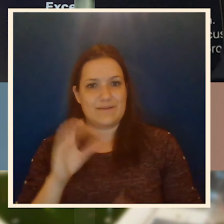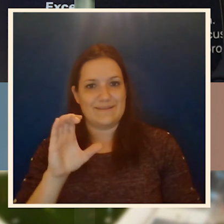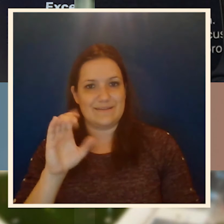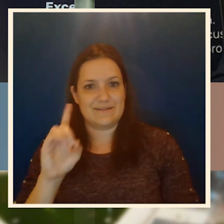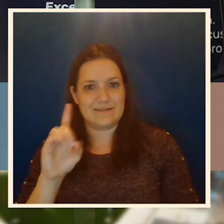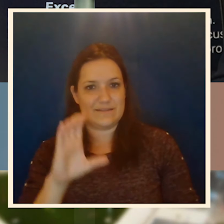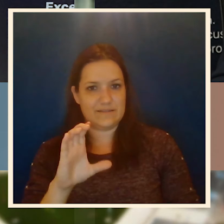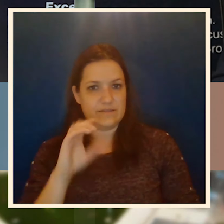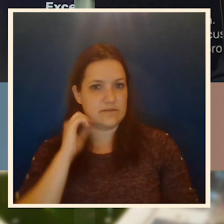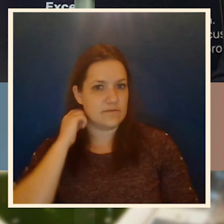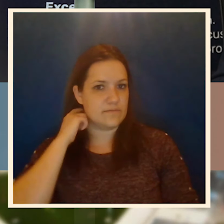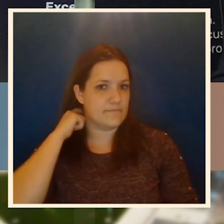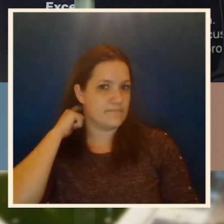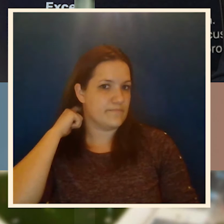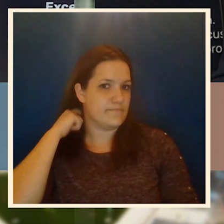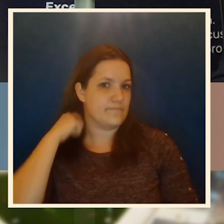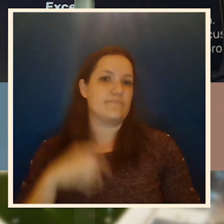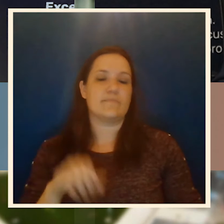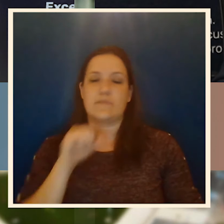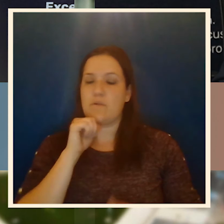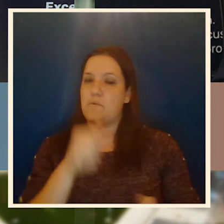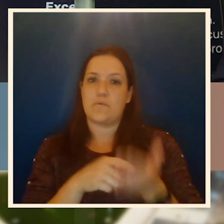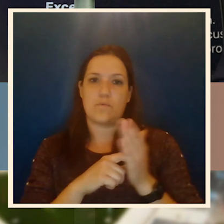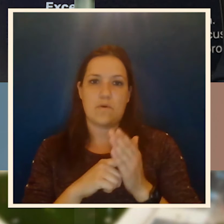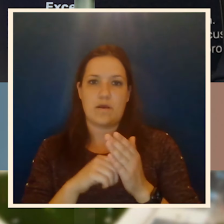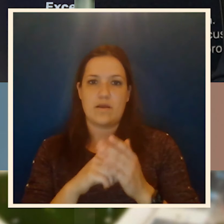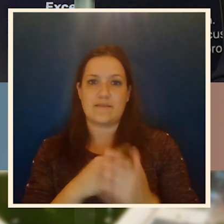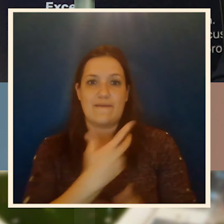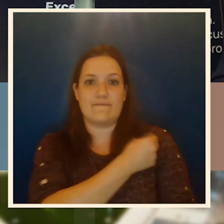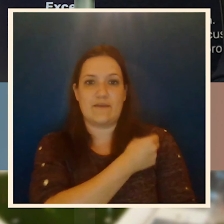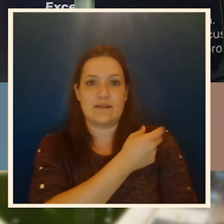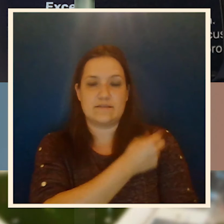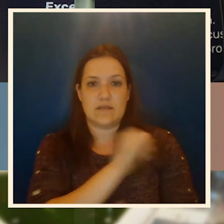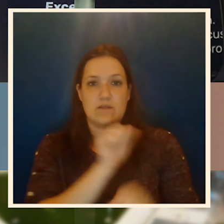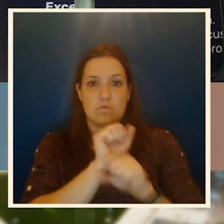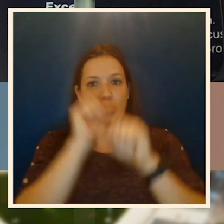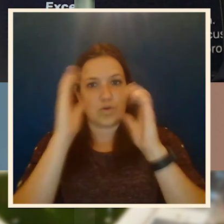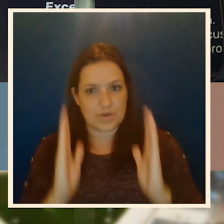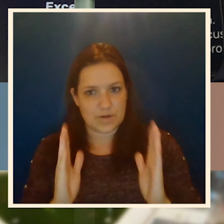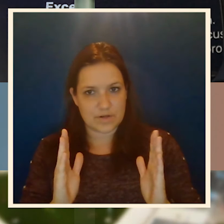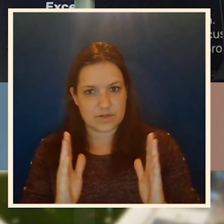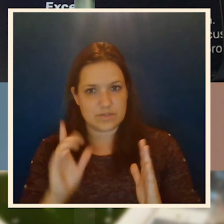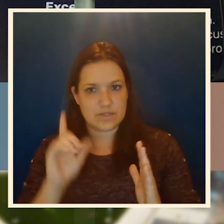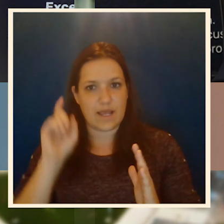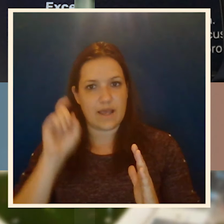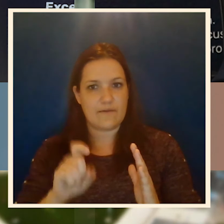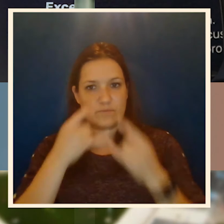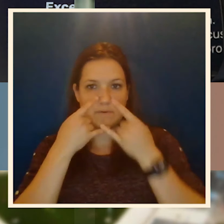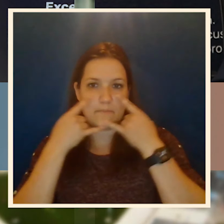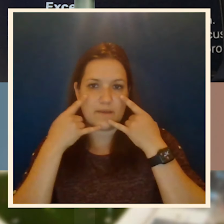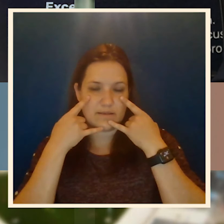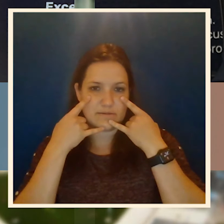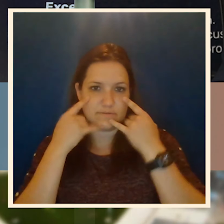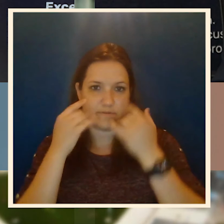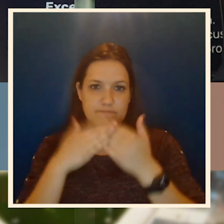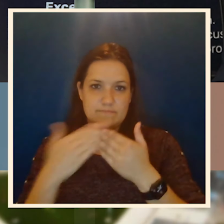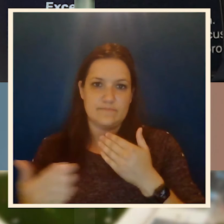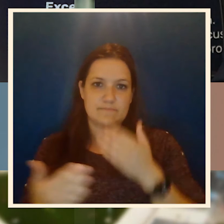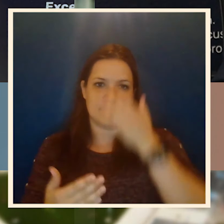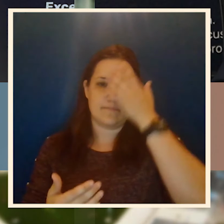going to follow the governor's lead here and the recommendations of the CDC and no longer require